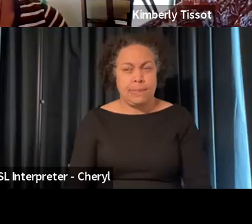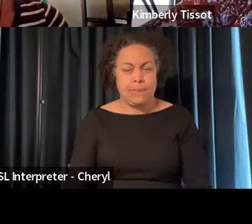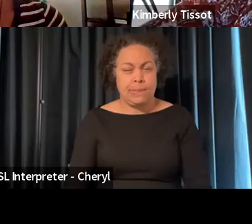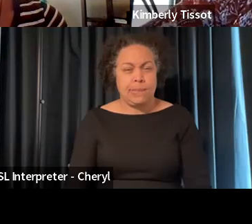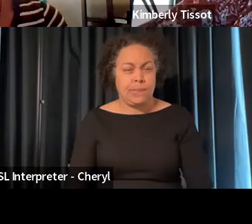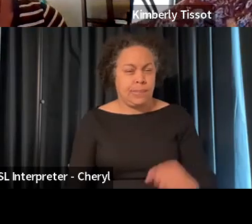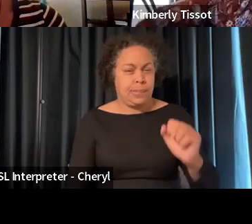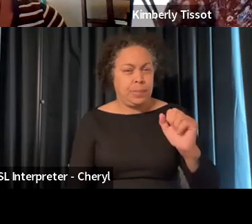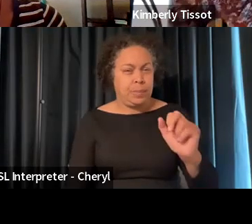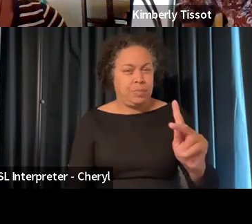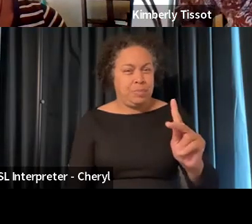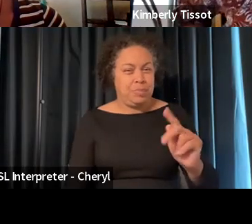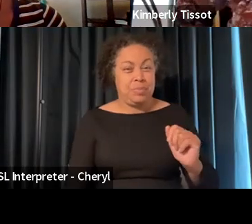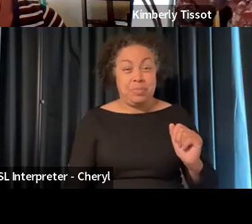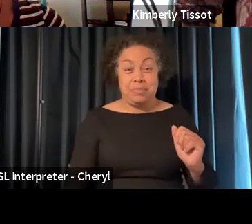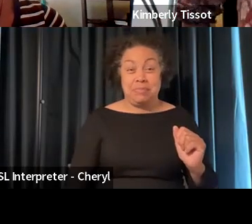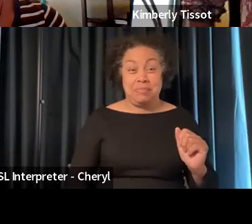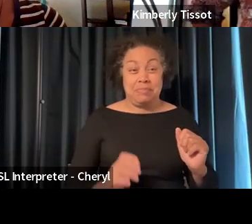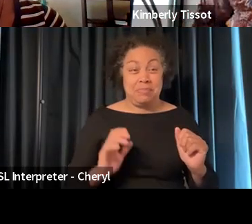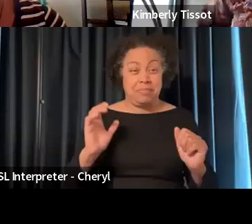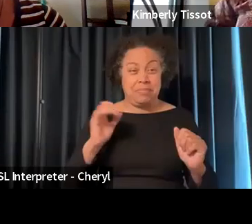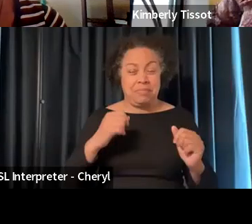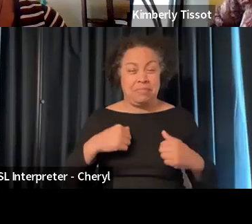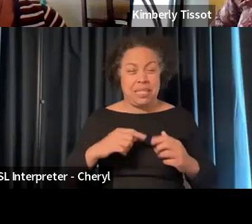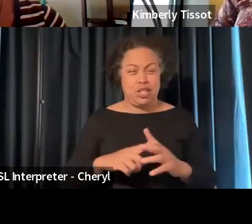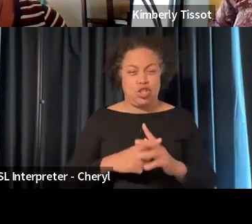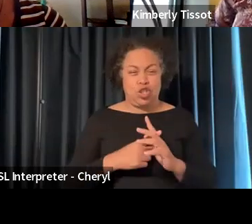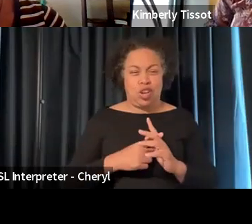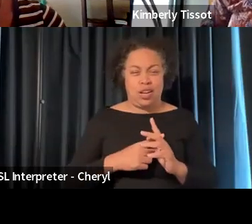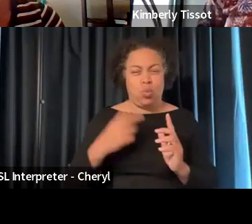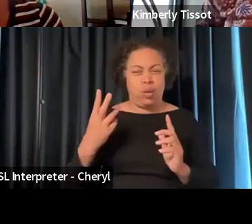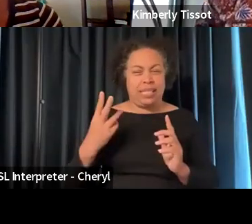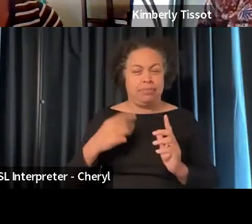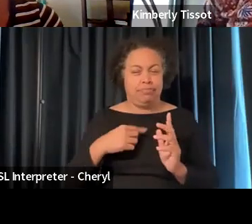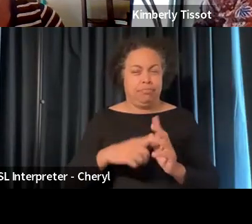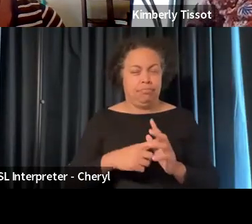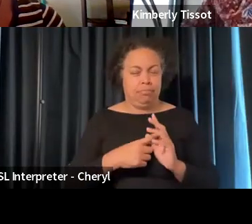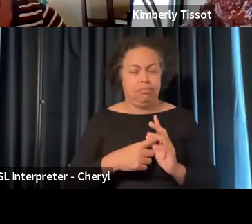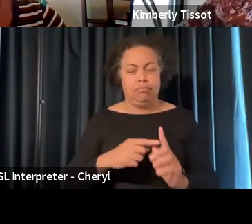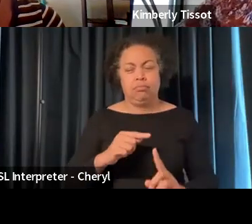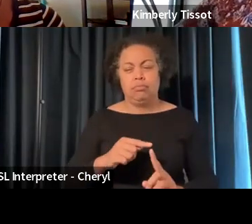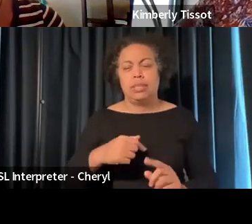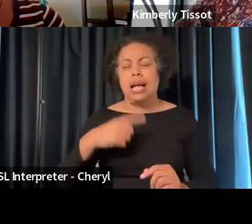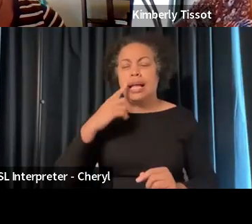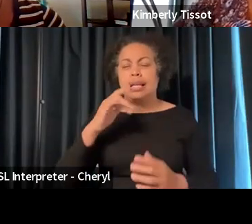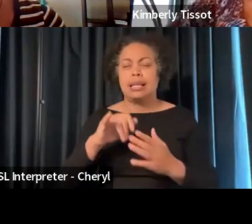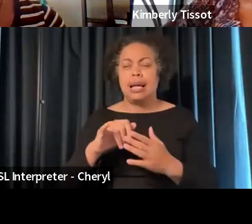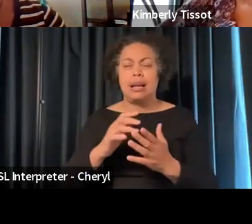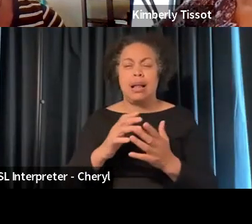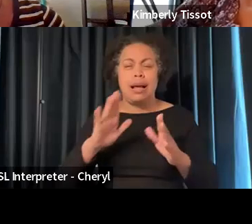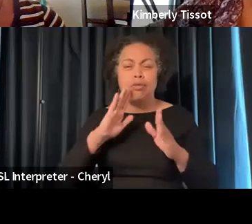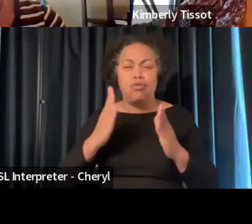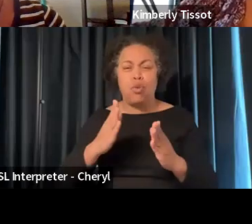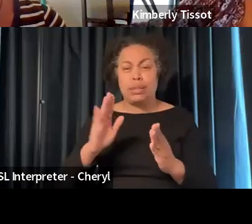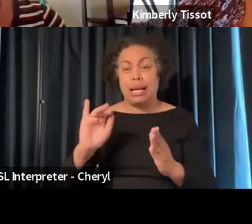Okay, so I guess I will start this one out. I really think that a lot of the focus in IL